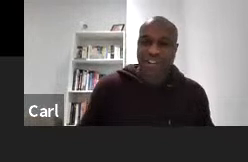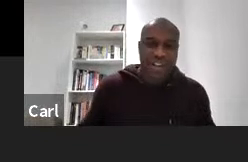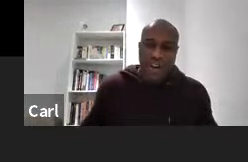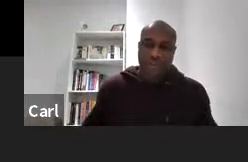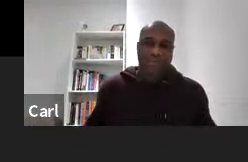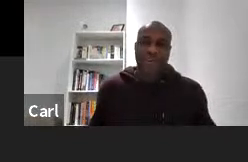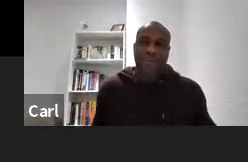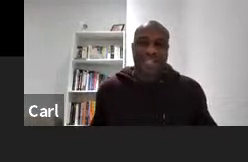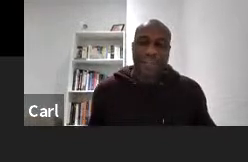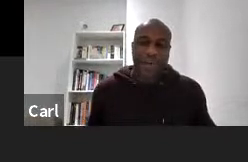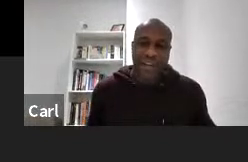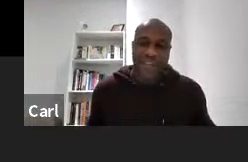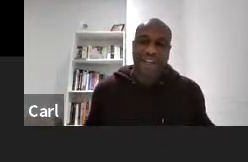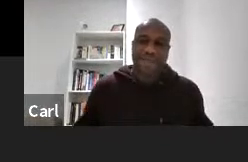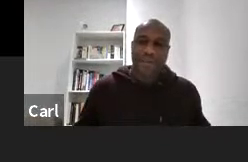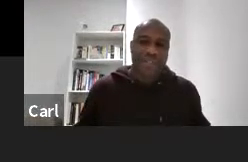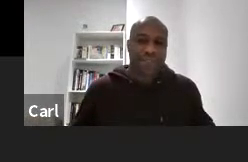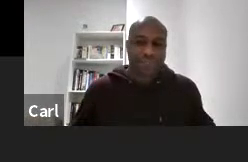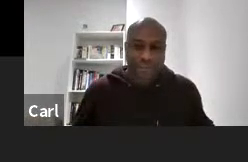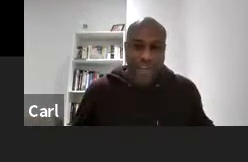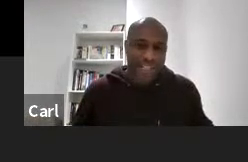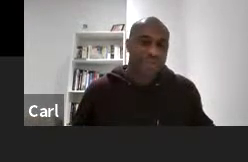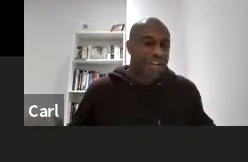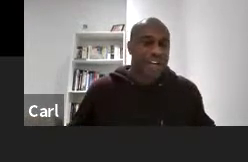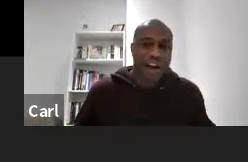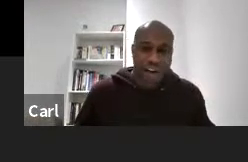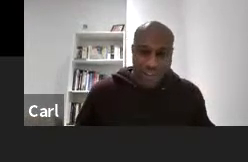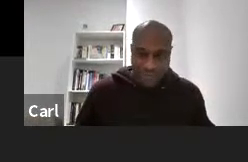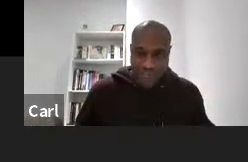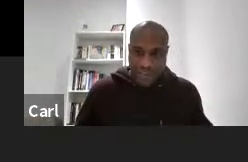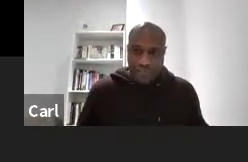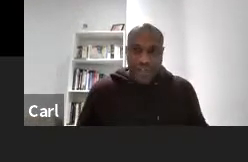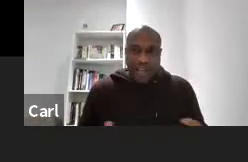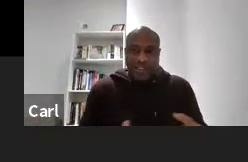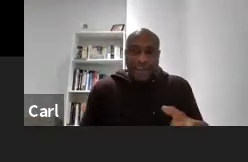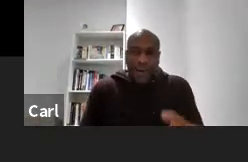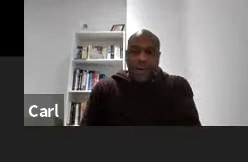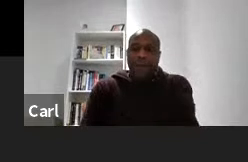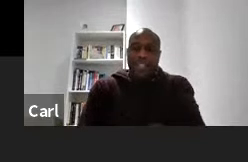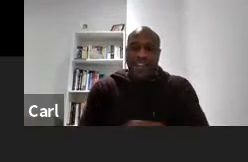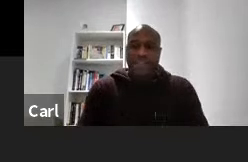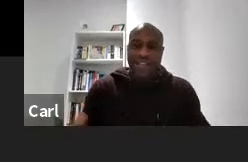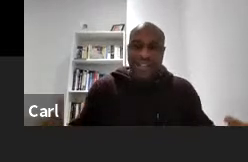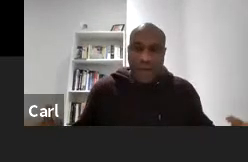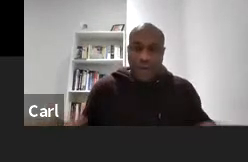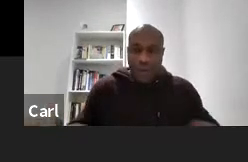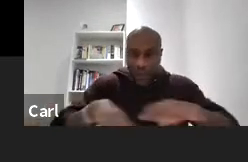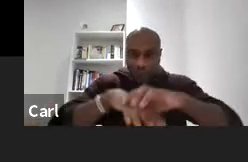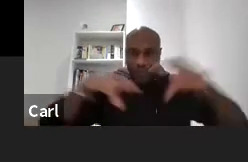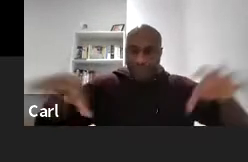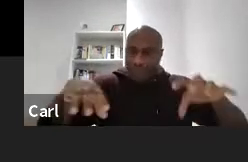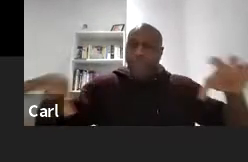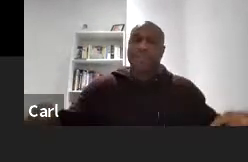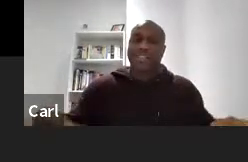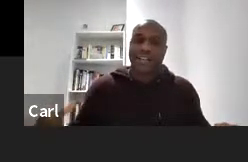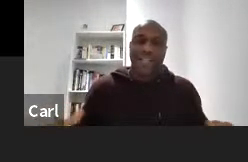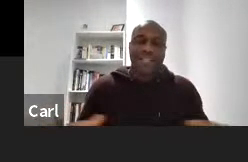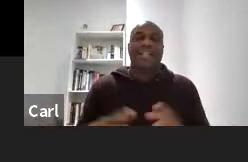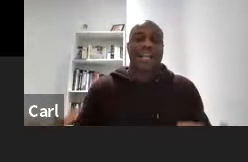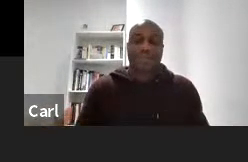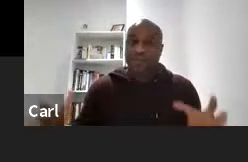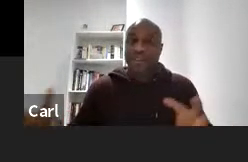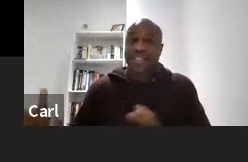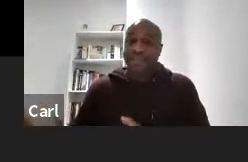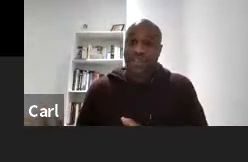run around with phones in their pocket, they had phones in briefcases or in their cars, right? So the mobile telephony network, mobile